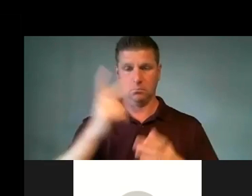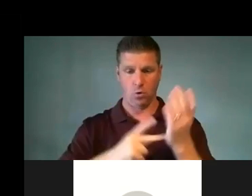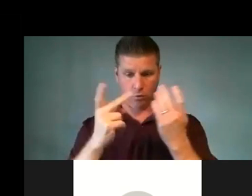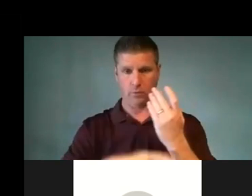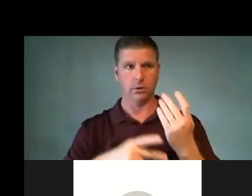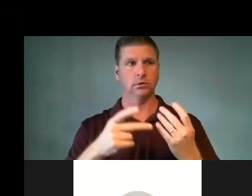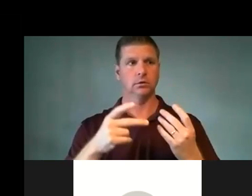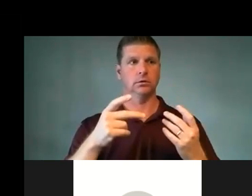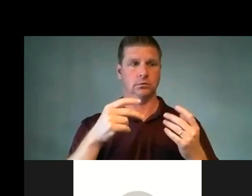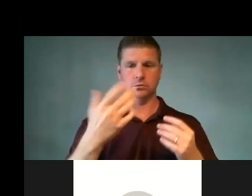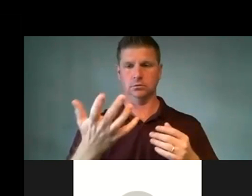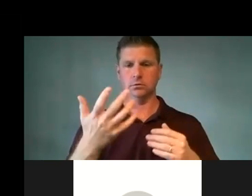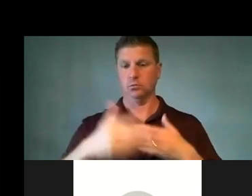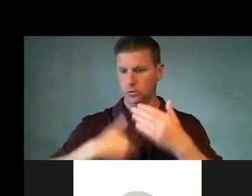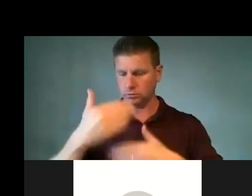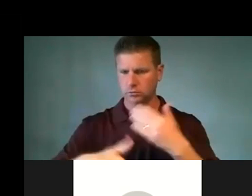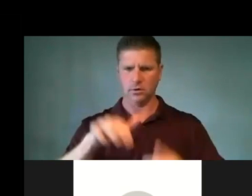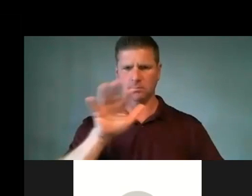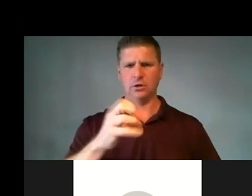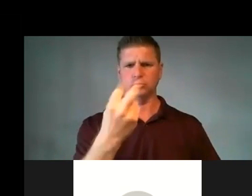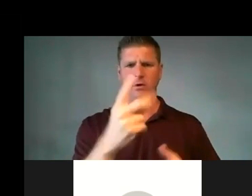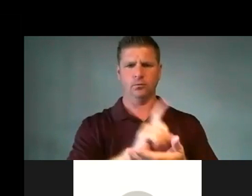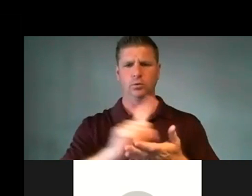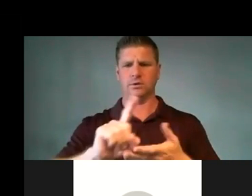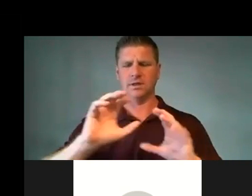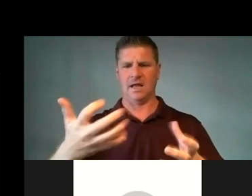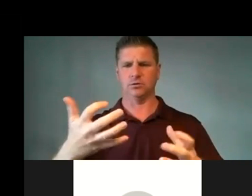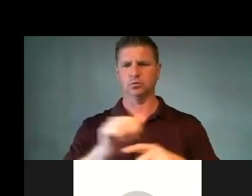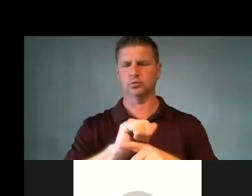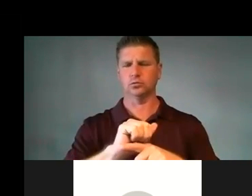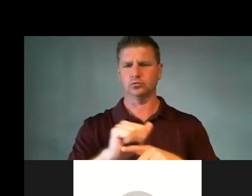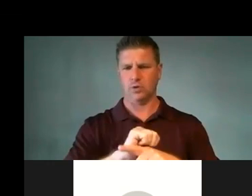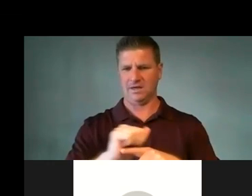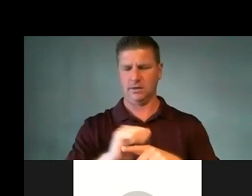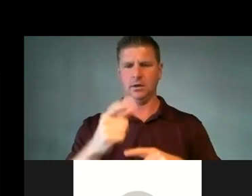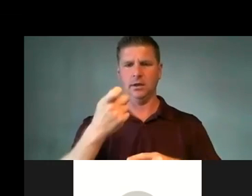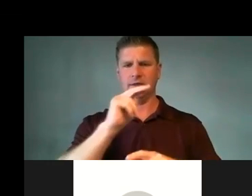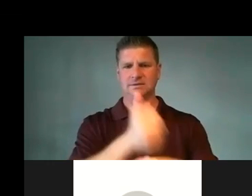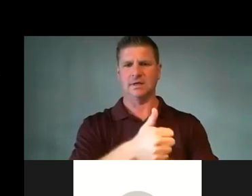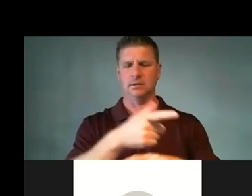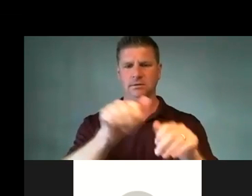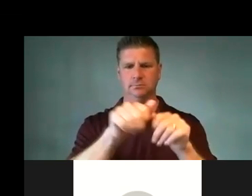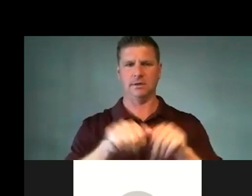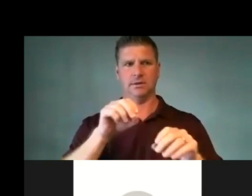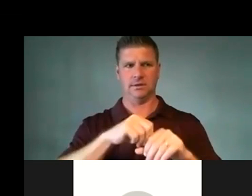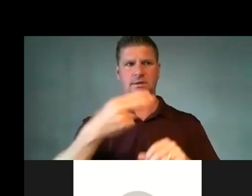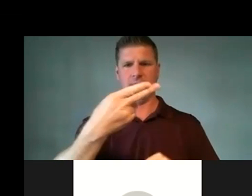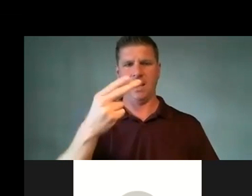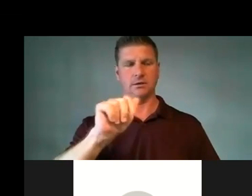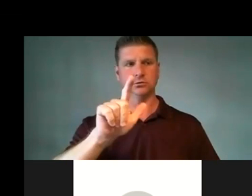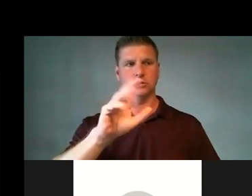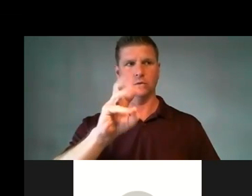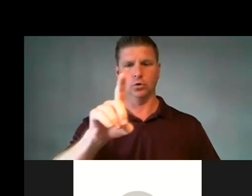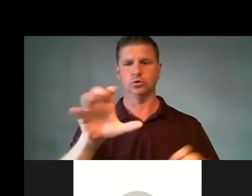is progresses, it's about 12 weeks of classroom training, and we'd be looking for setting up some space in Hazelwood to do that.